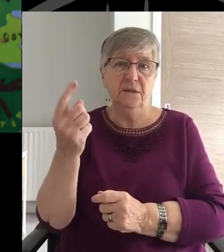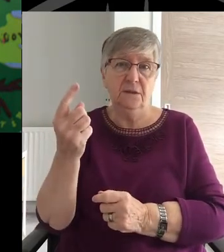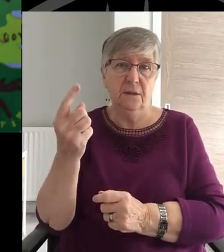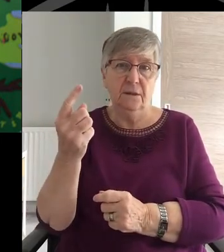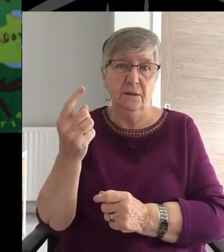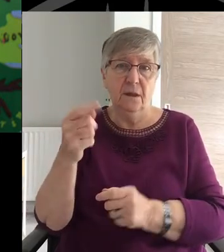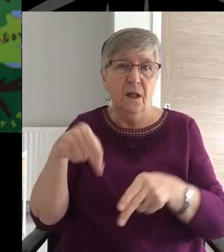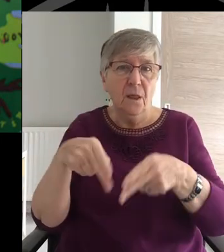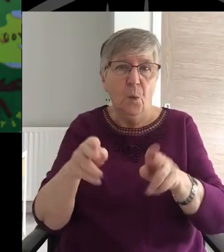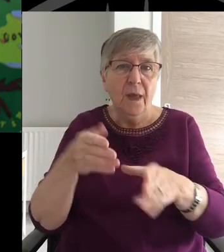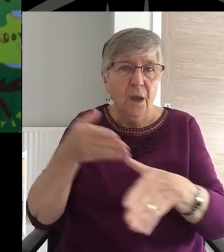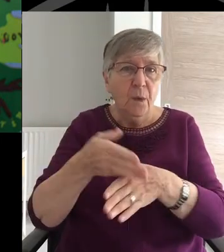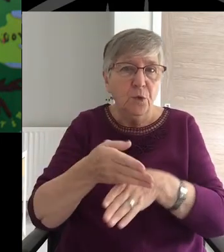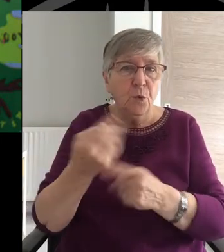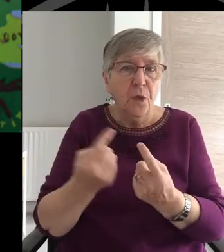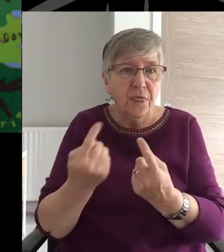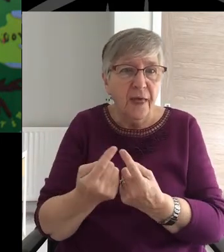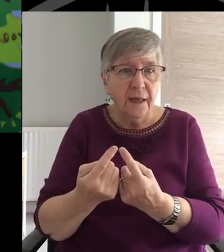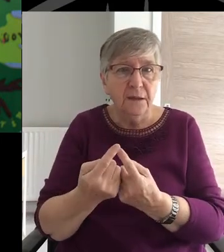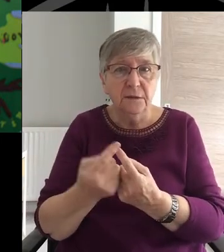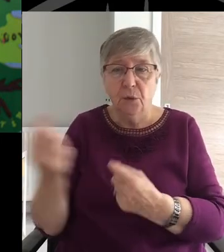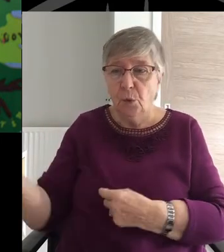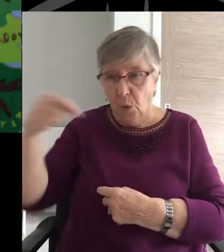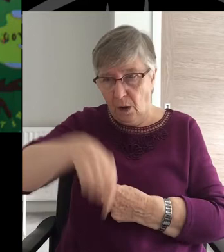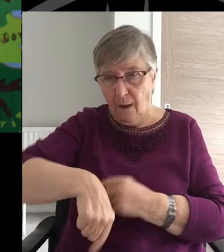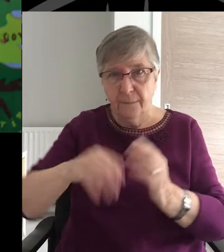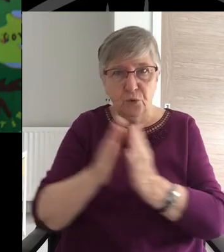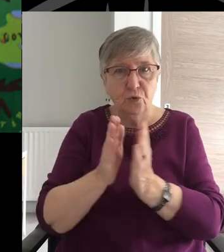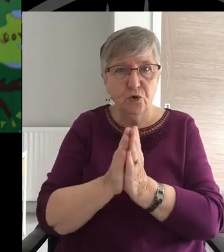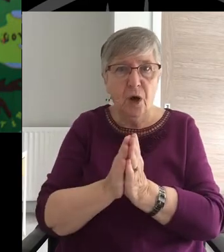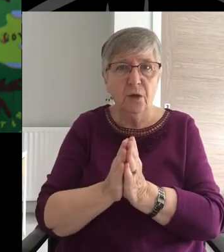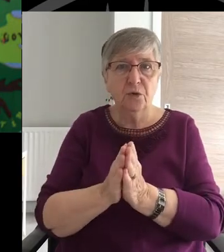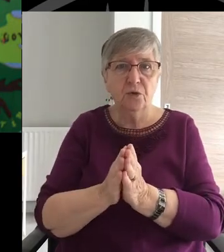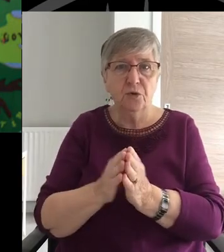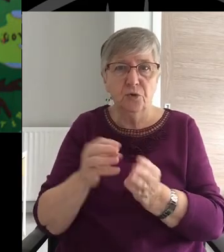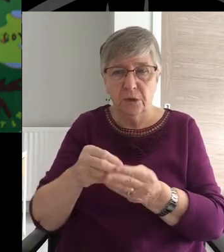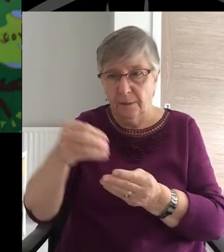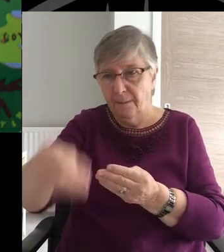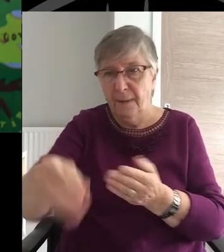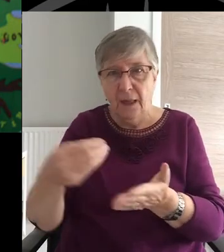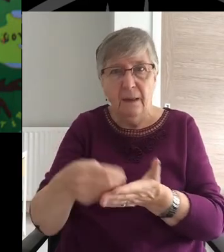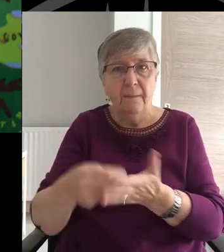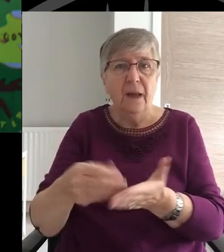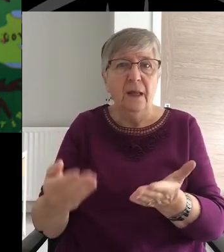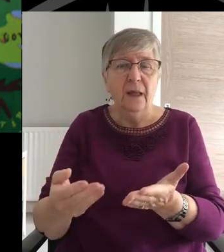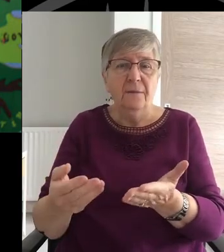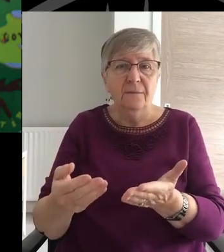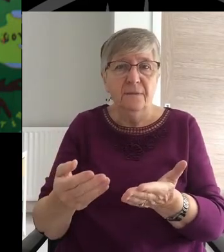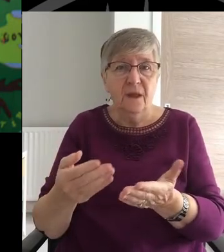The way we do things around here, the notion of turning up and giving assent is all that we need to do.